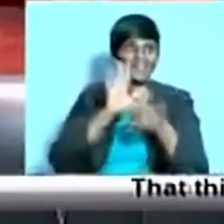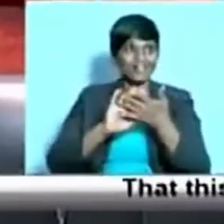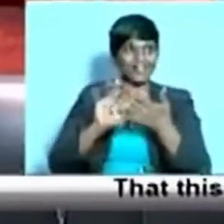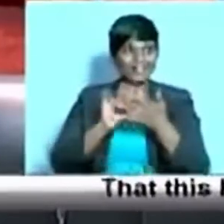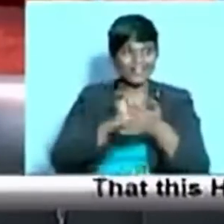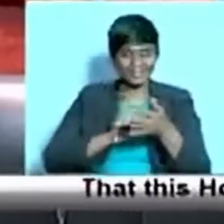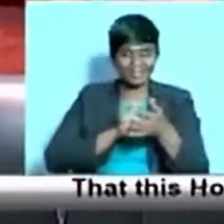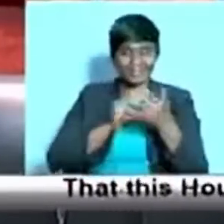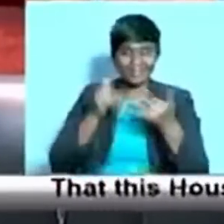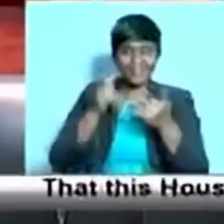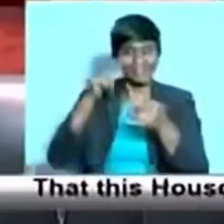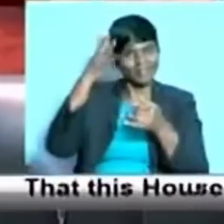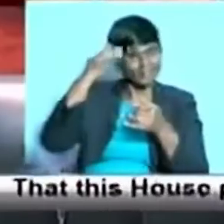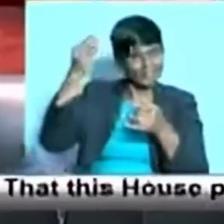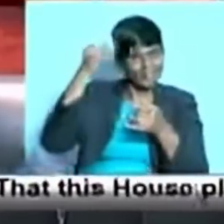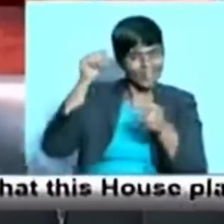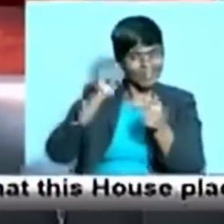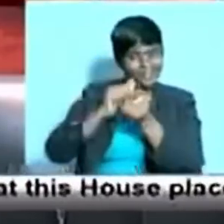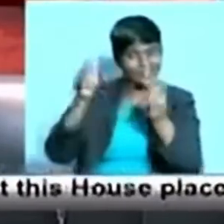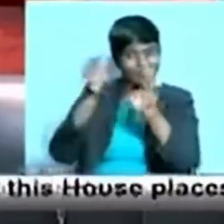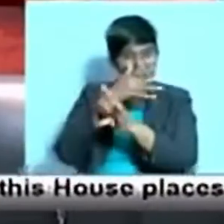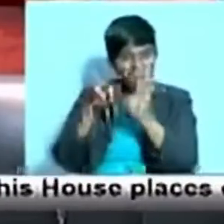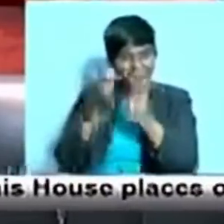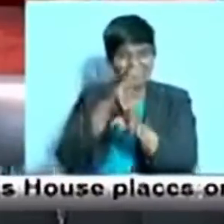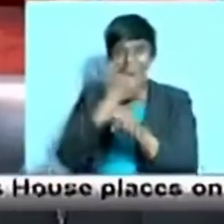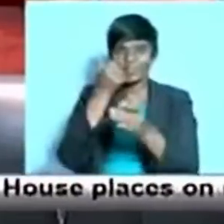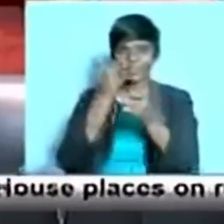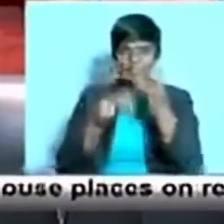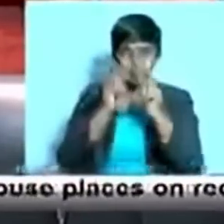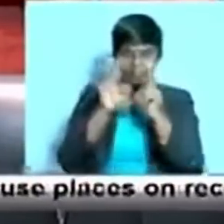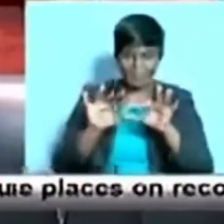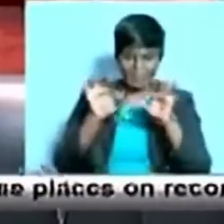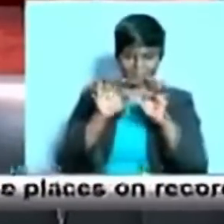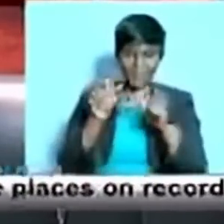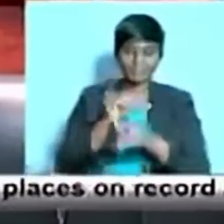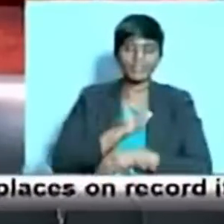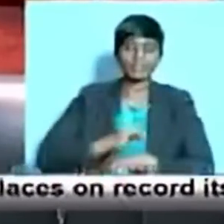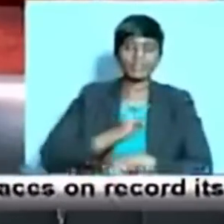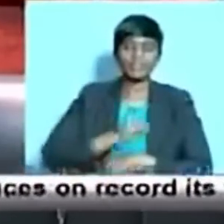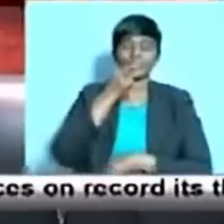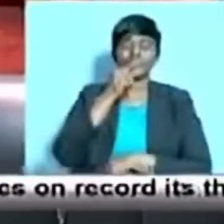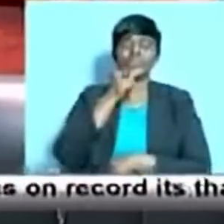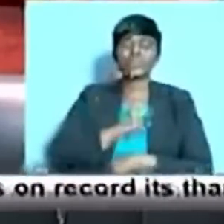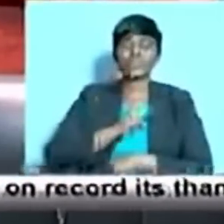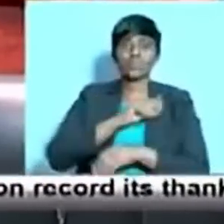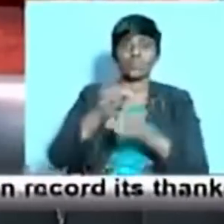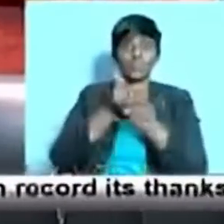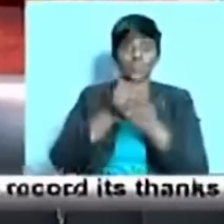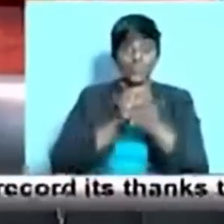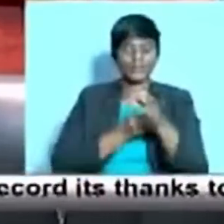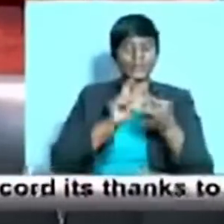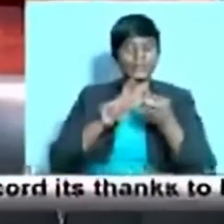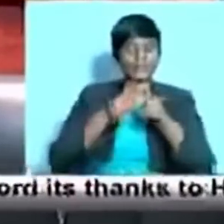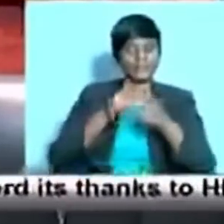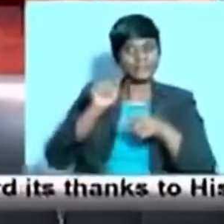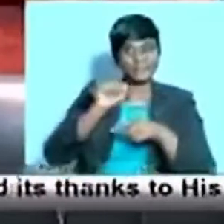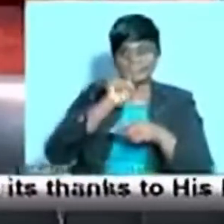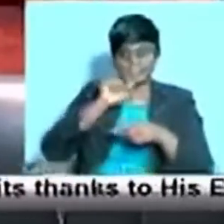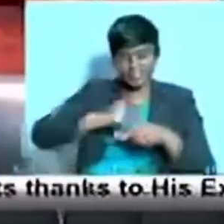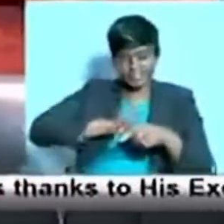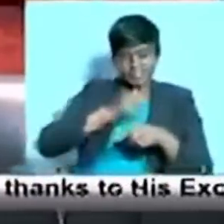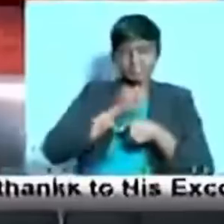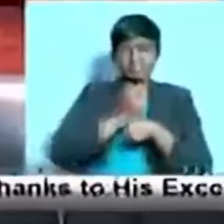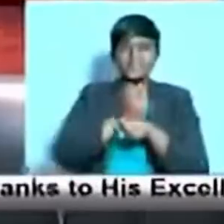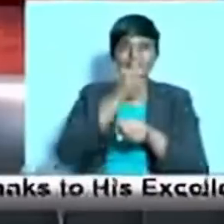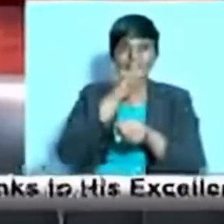on cadarism and the violence. I think it is important to apologize by our colleagues that indeed we made a